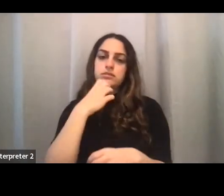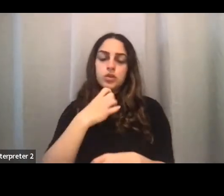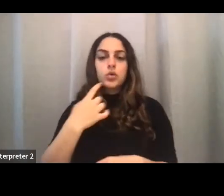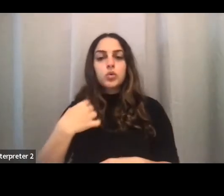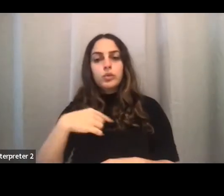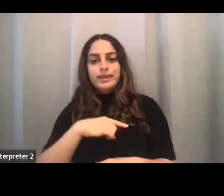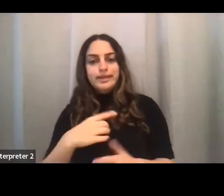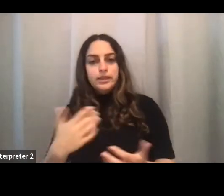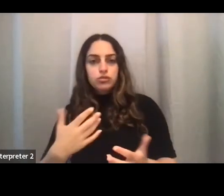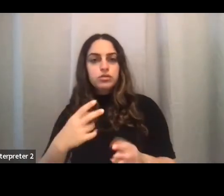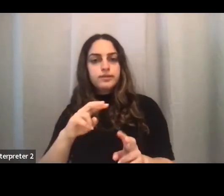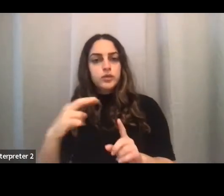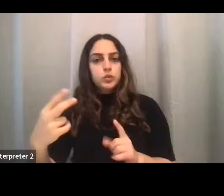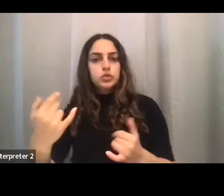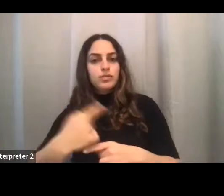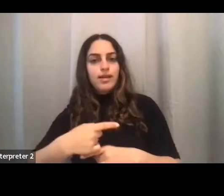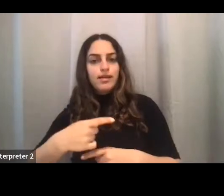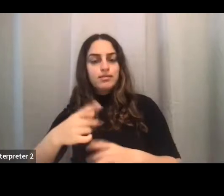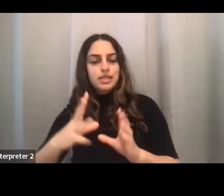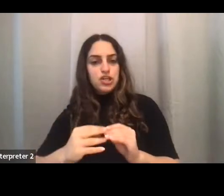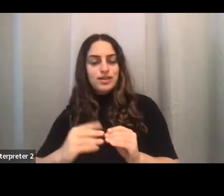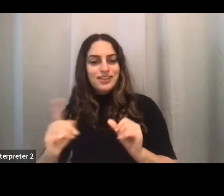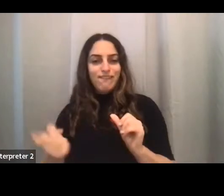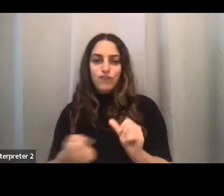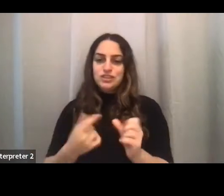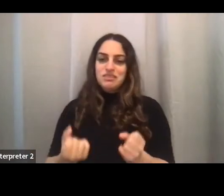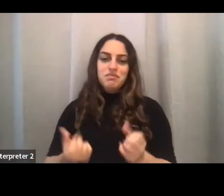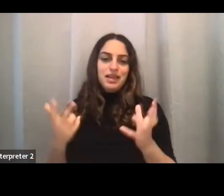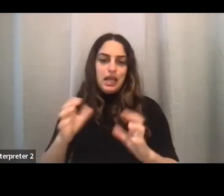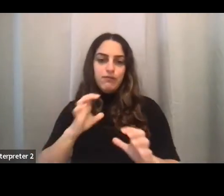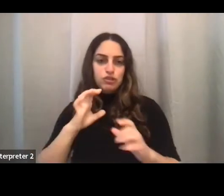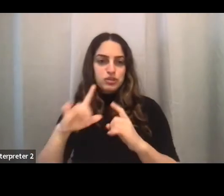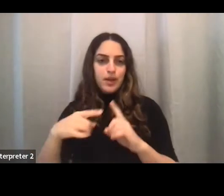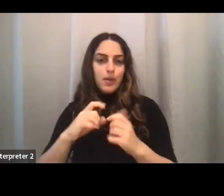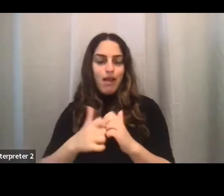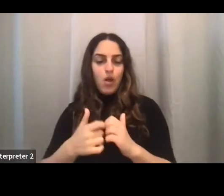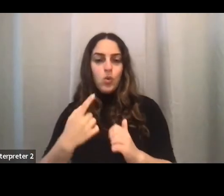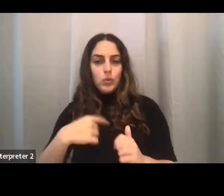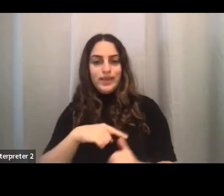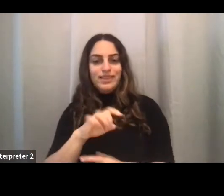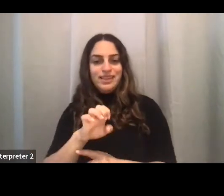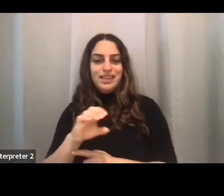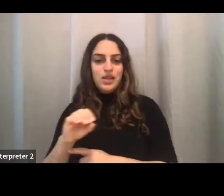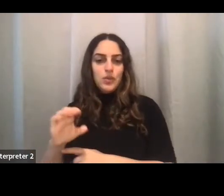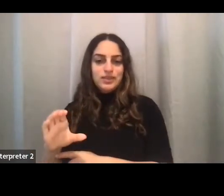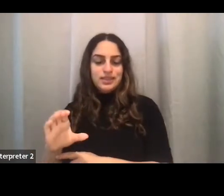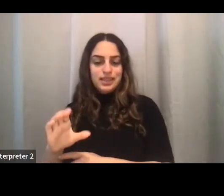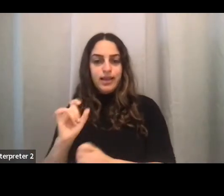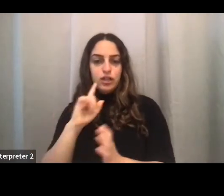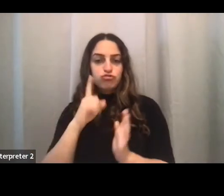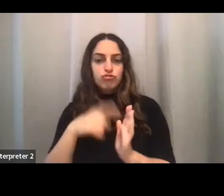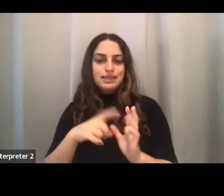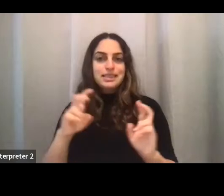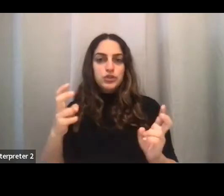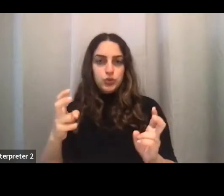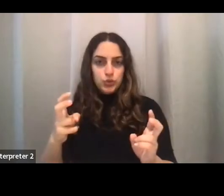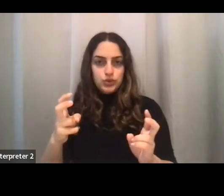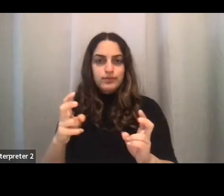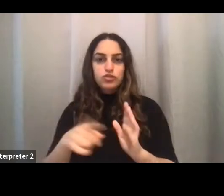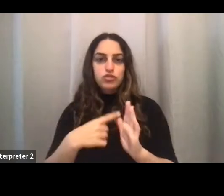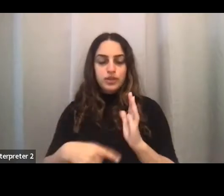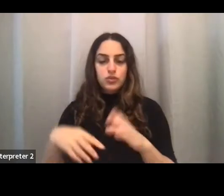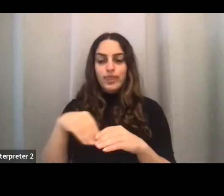hearing as the first of many conversations about how we at the eeoc can address issues of discrimination in the construction